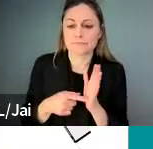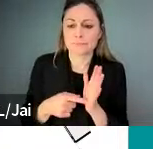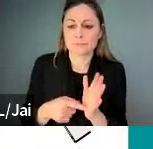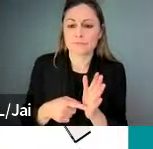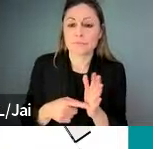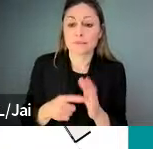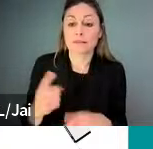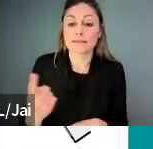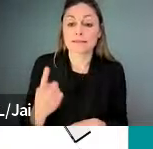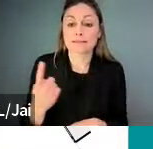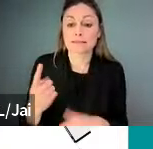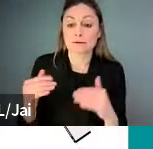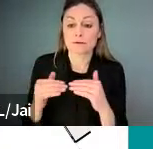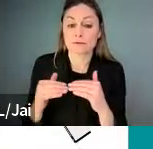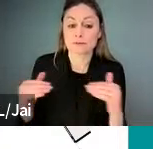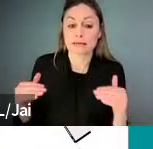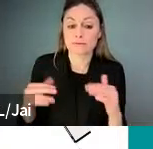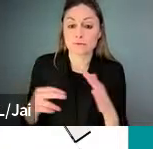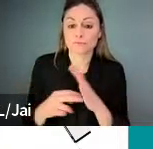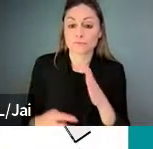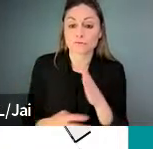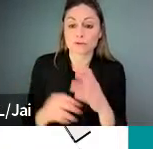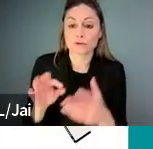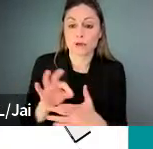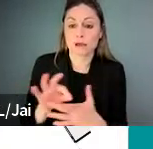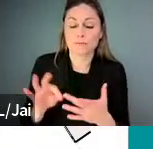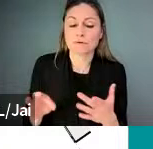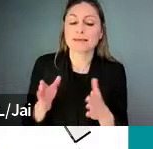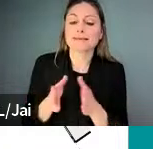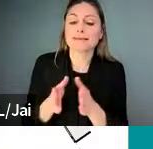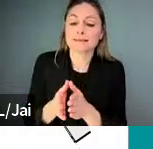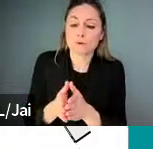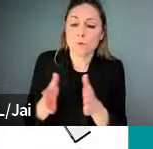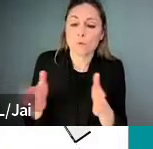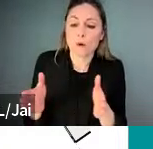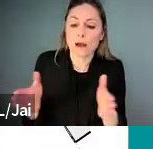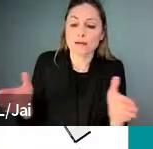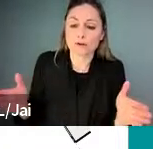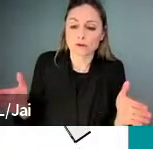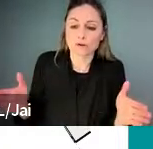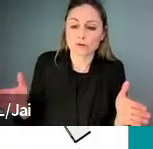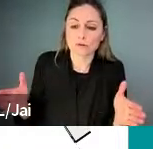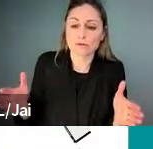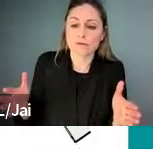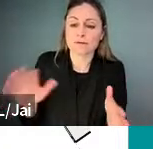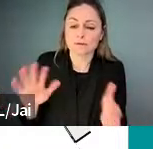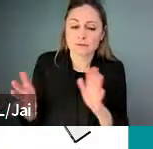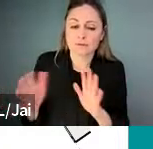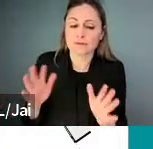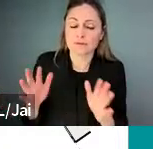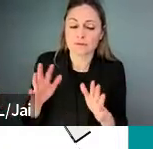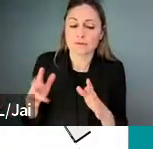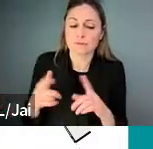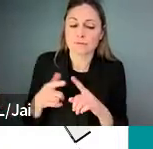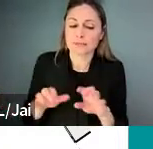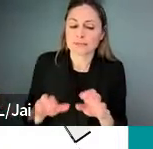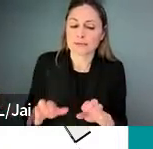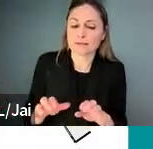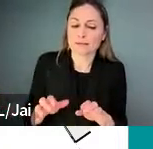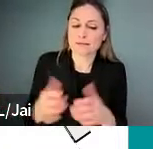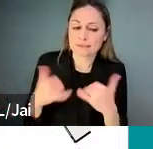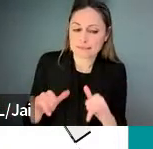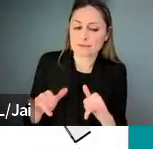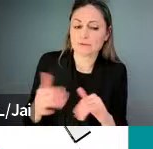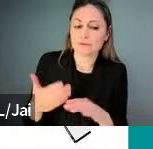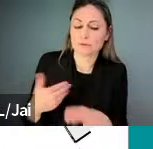single level bridge option because it's a little bit wider than the double level bridge option. So when this was done, there's still officially 2